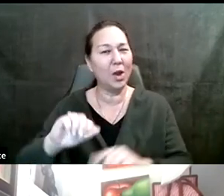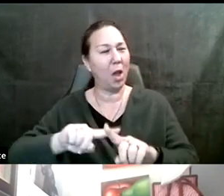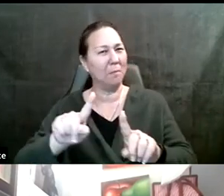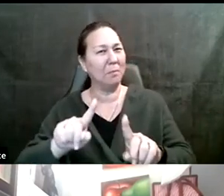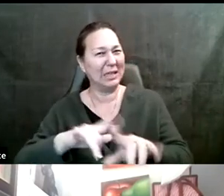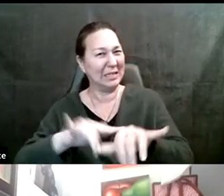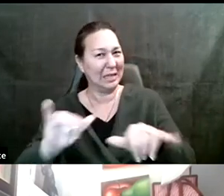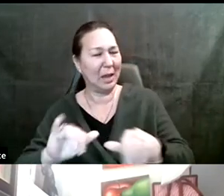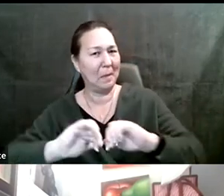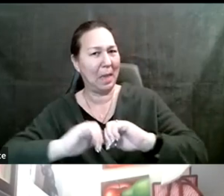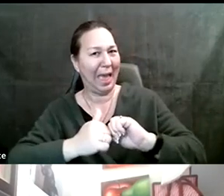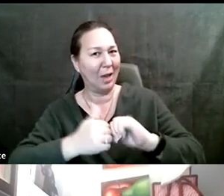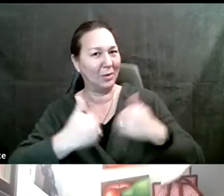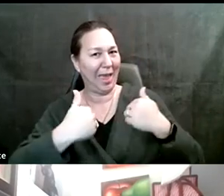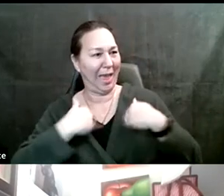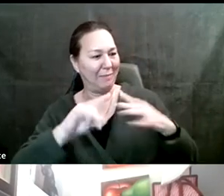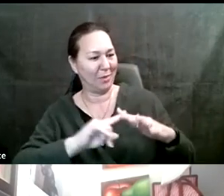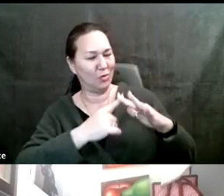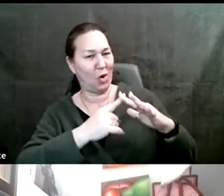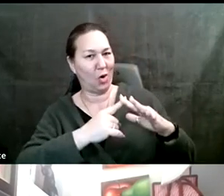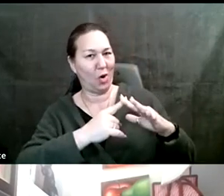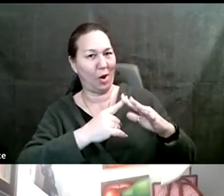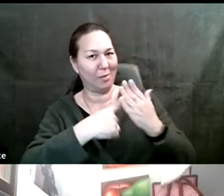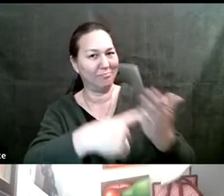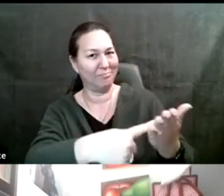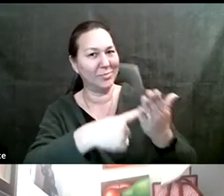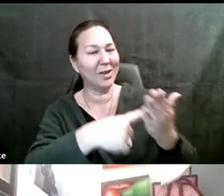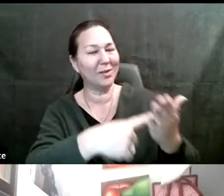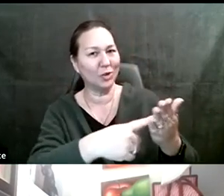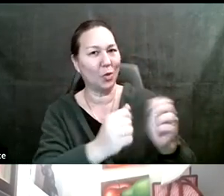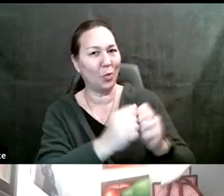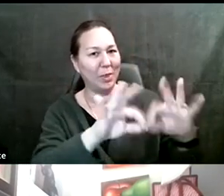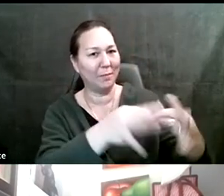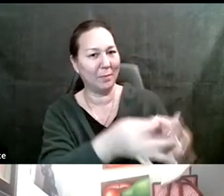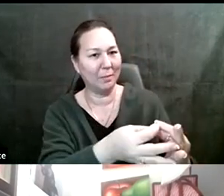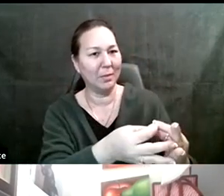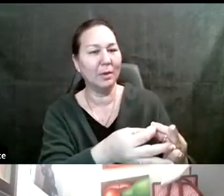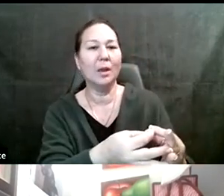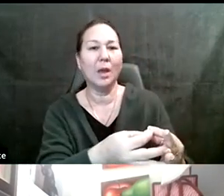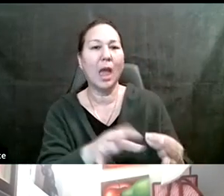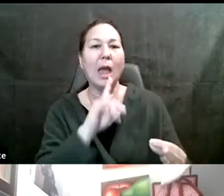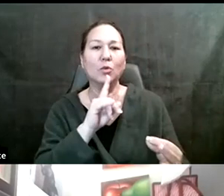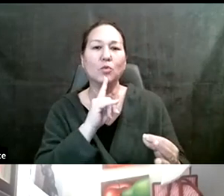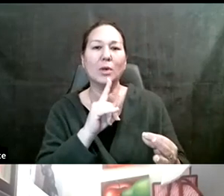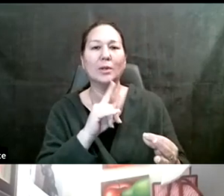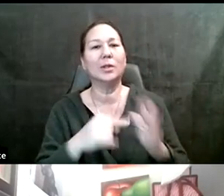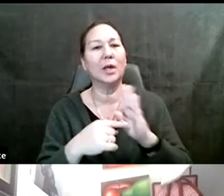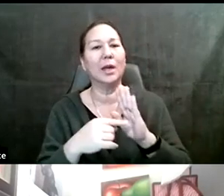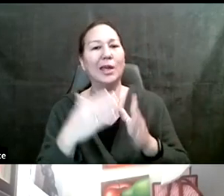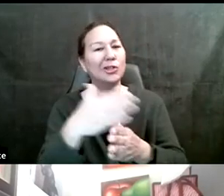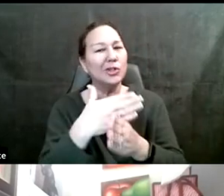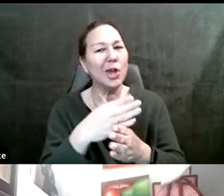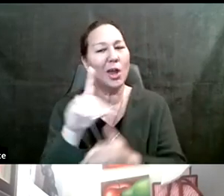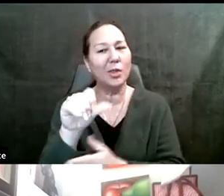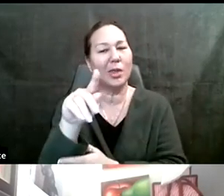a way that is going to be student and family centered and again sharing the data transparently and trying to view to